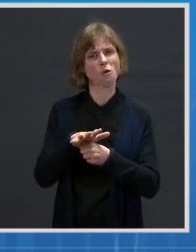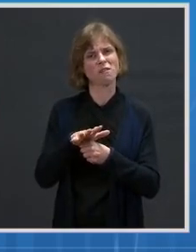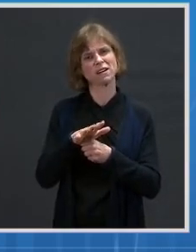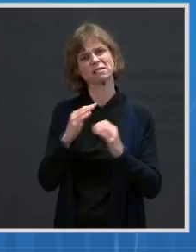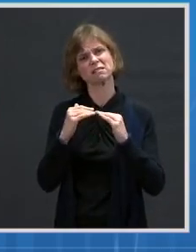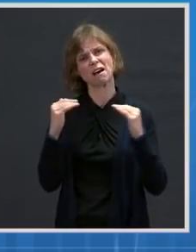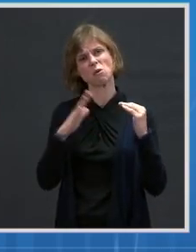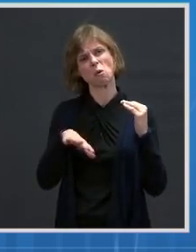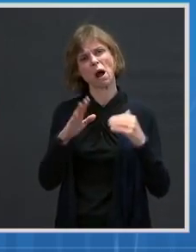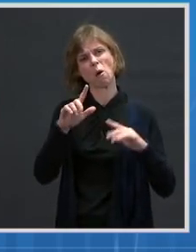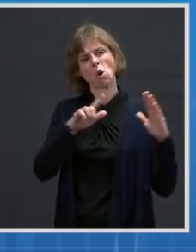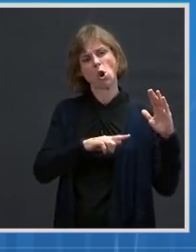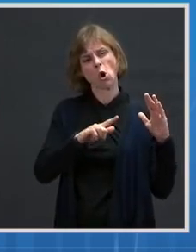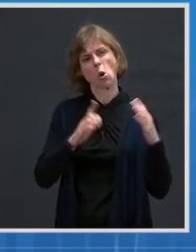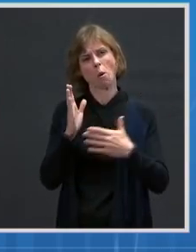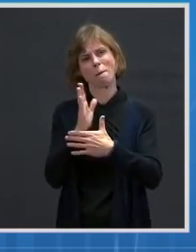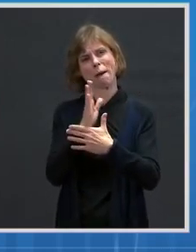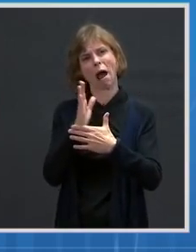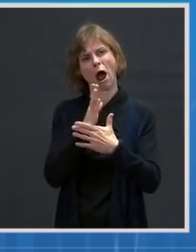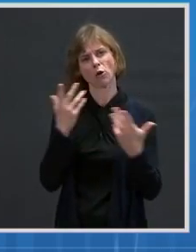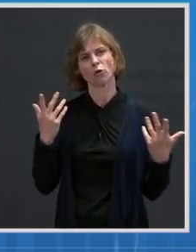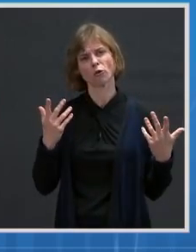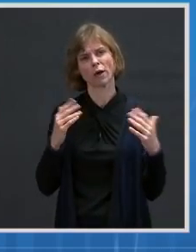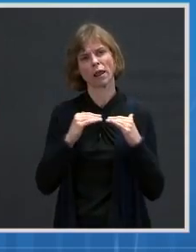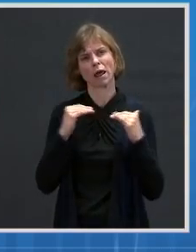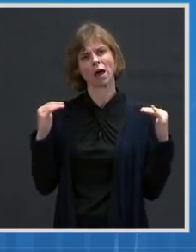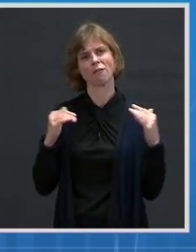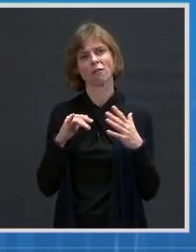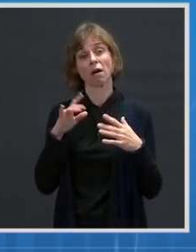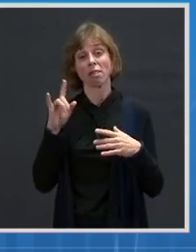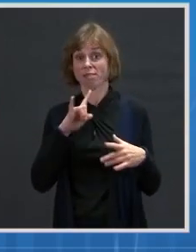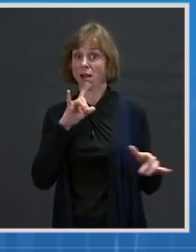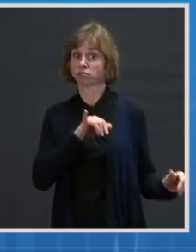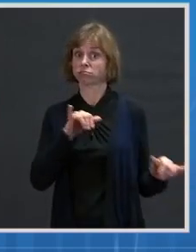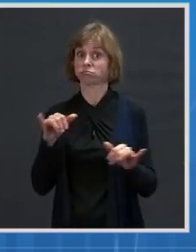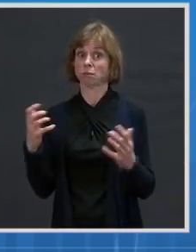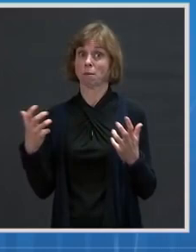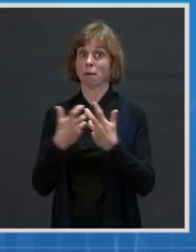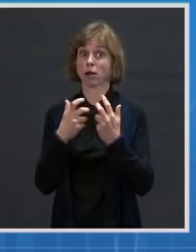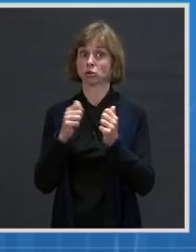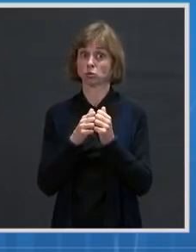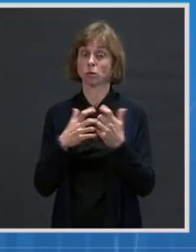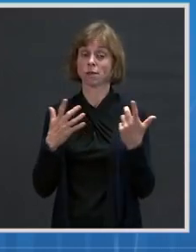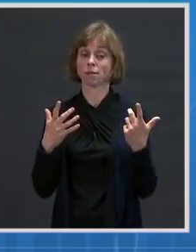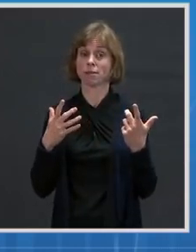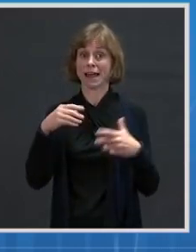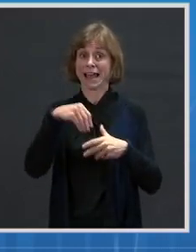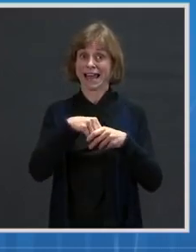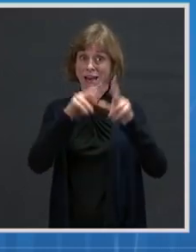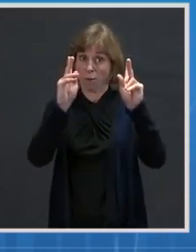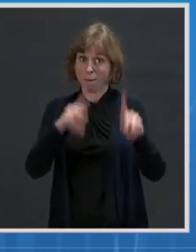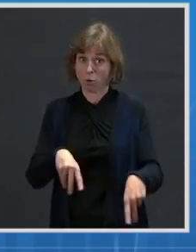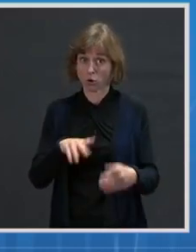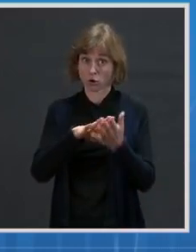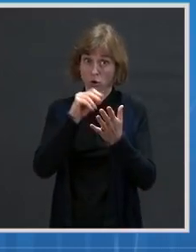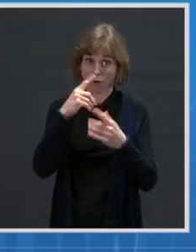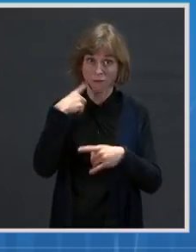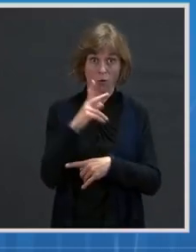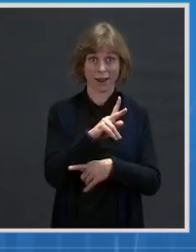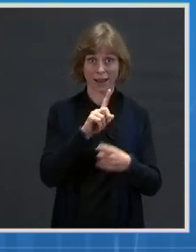levels, that's consistent with full in-person learning for all K-12 schools in CDC's guidance.